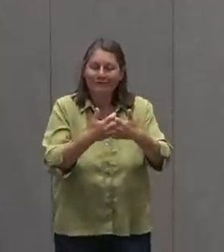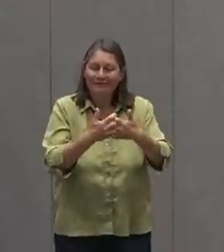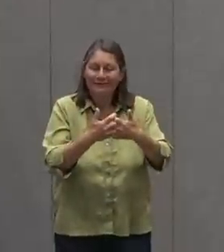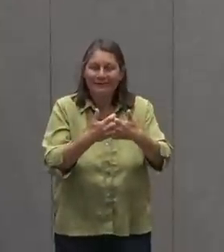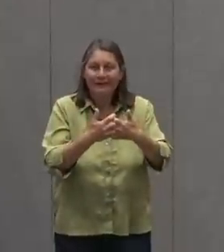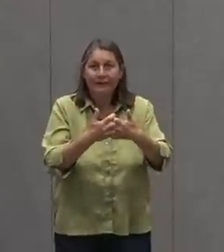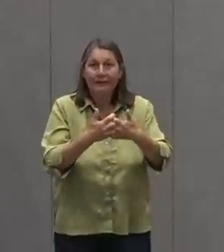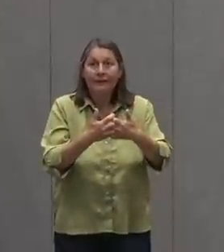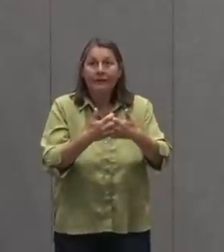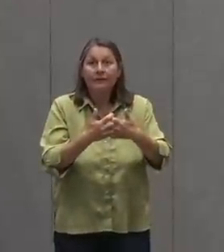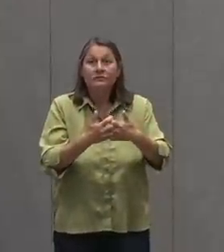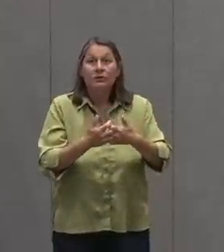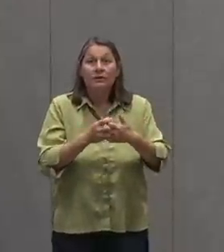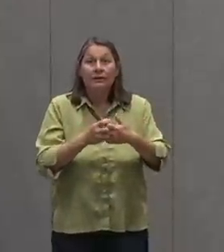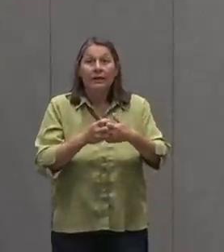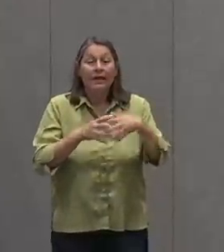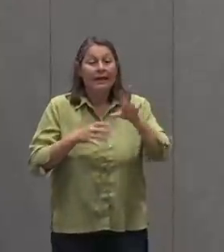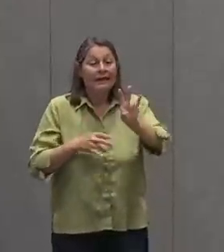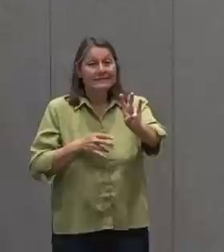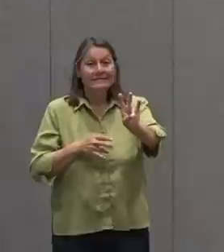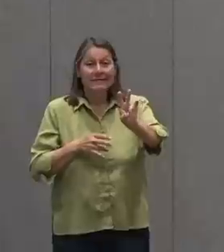right, so I'm going to say